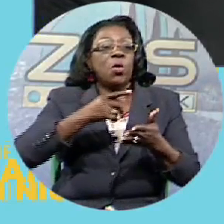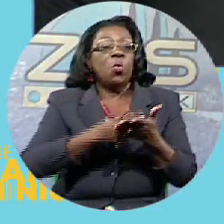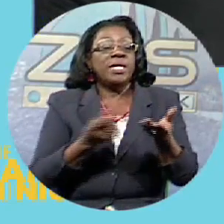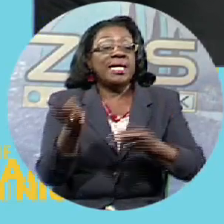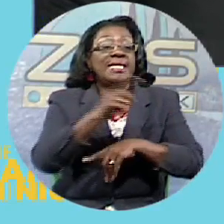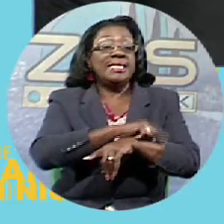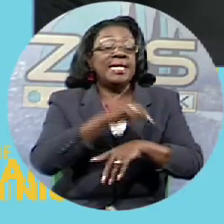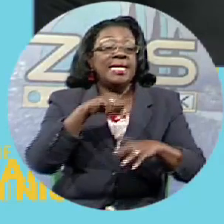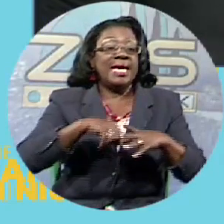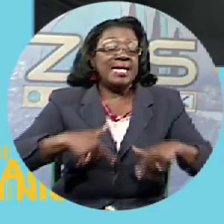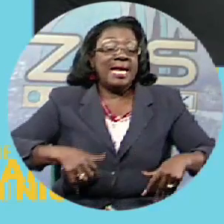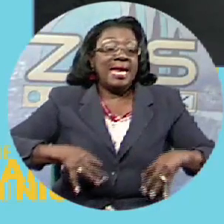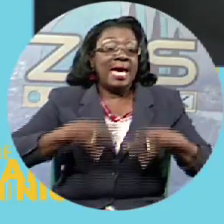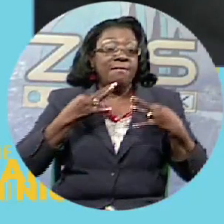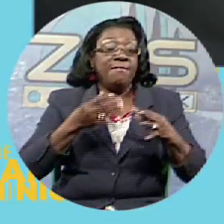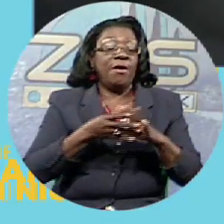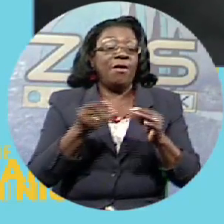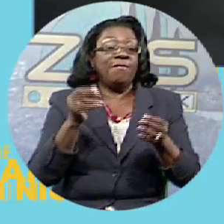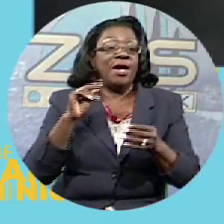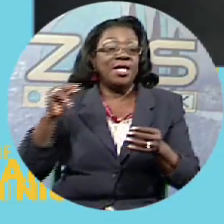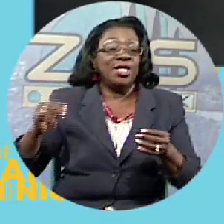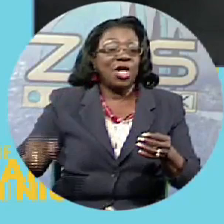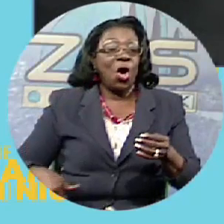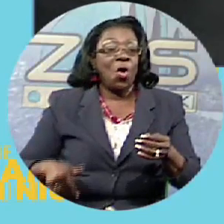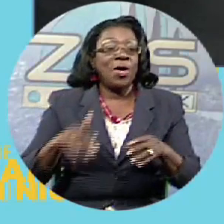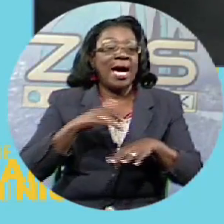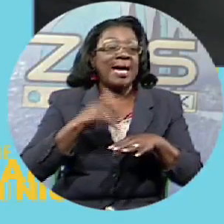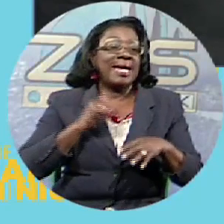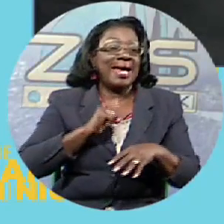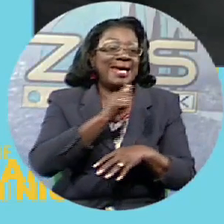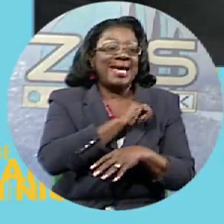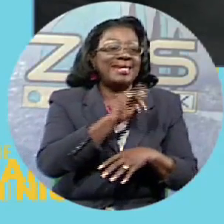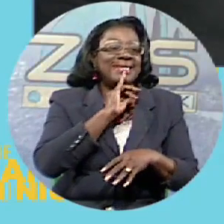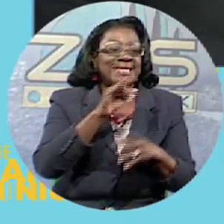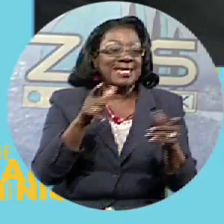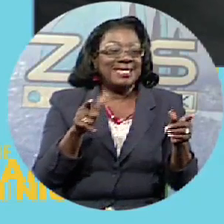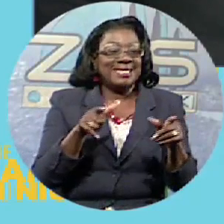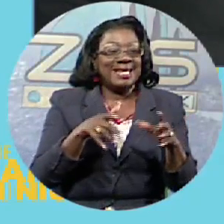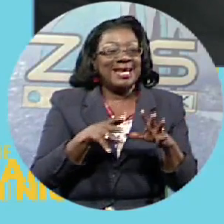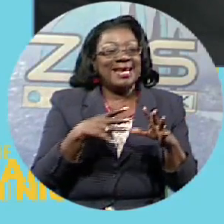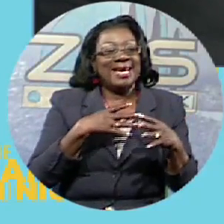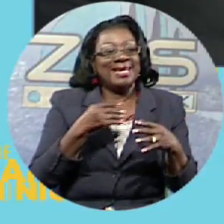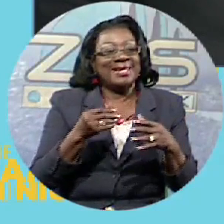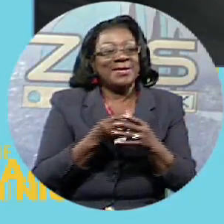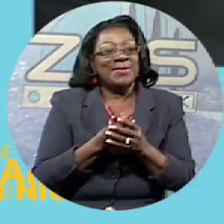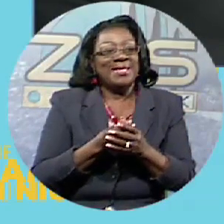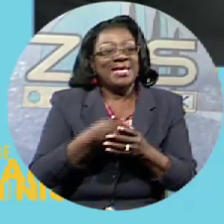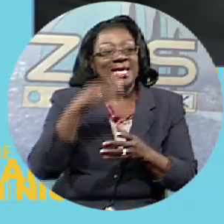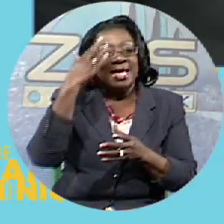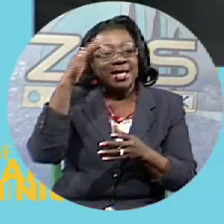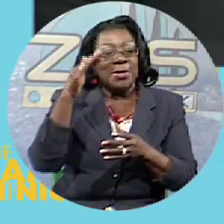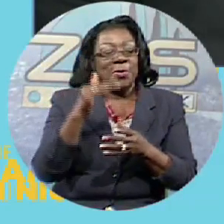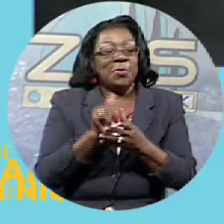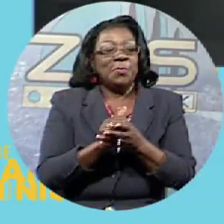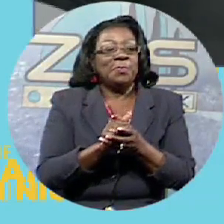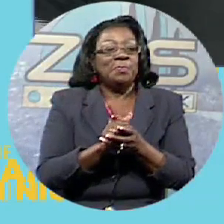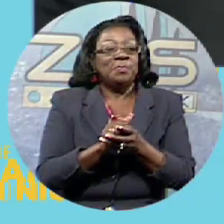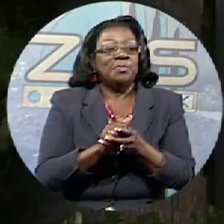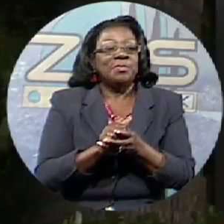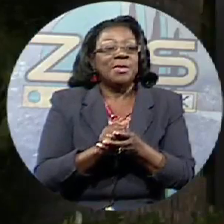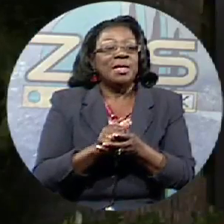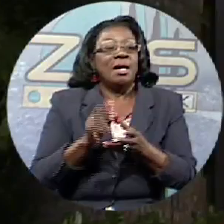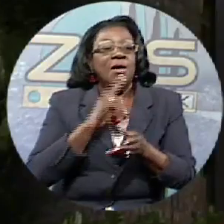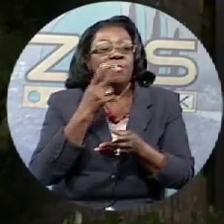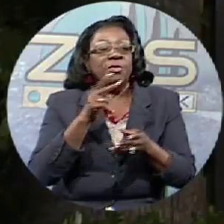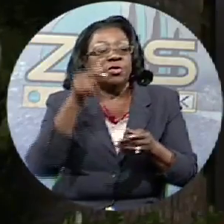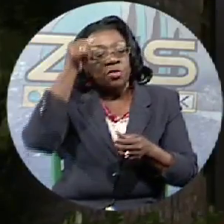like. She joins us live from Atlantis to tell us more. Keishla. Hello there, Chris and Charisma. Our viewers